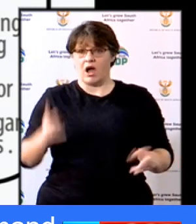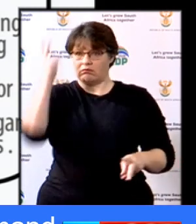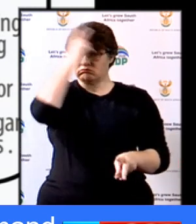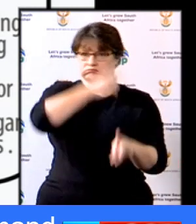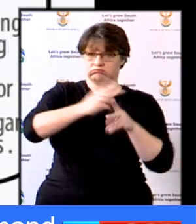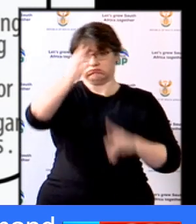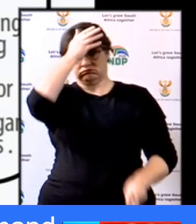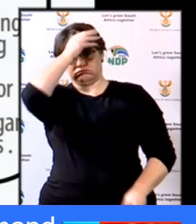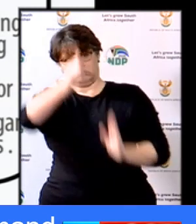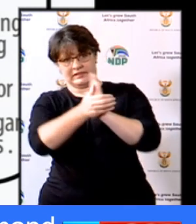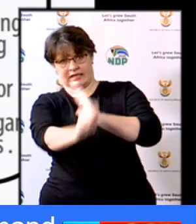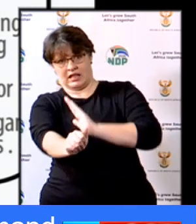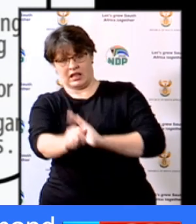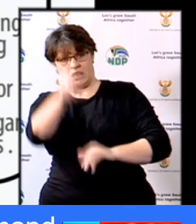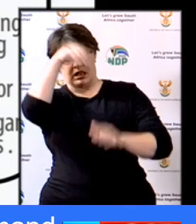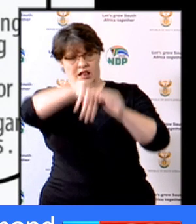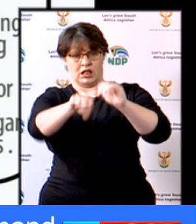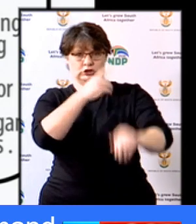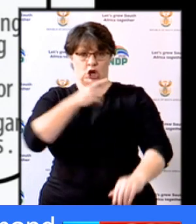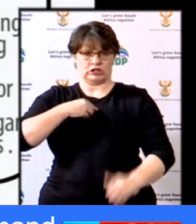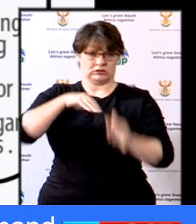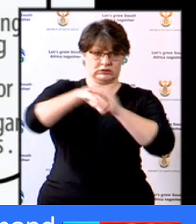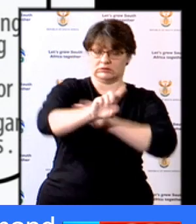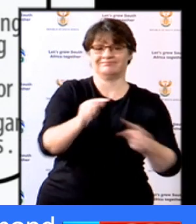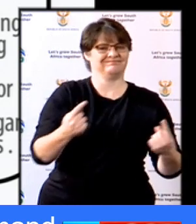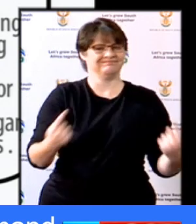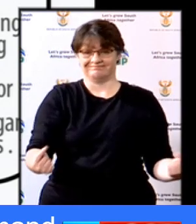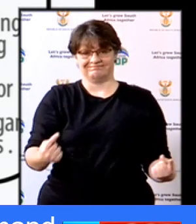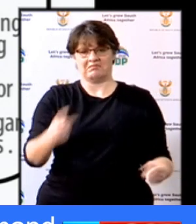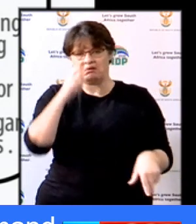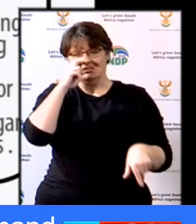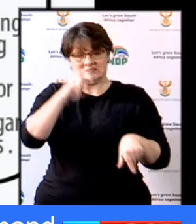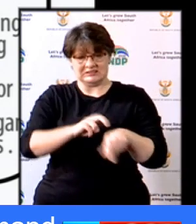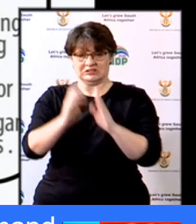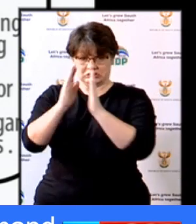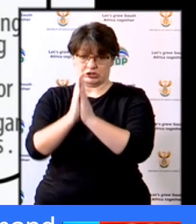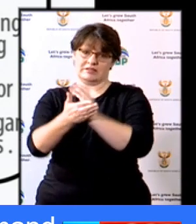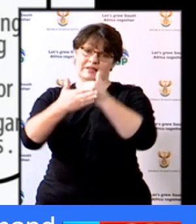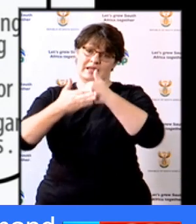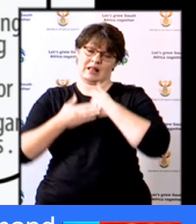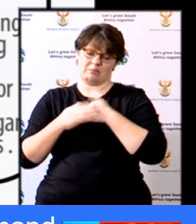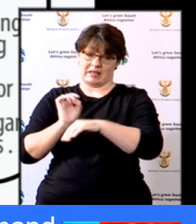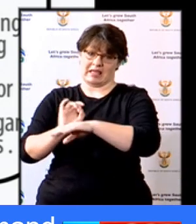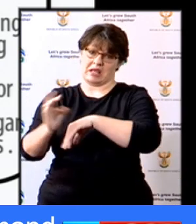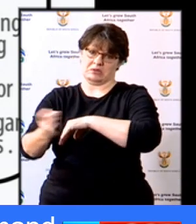professional attention on this of this nature.